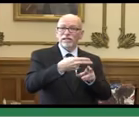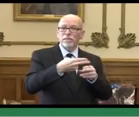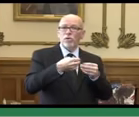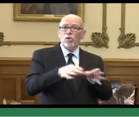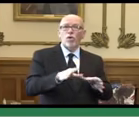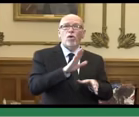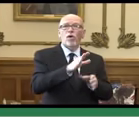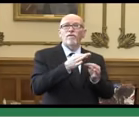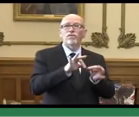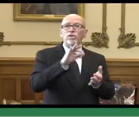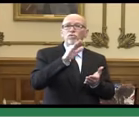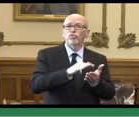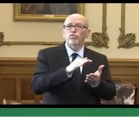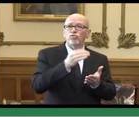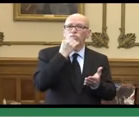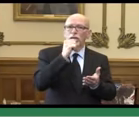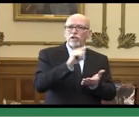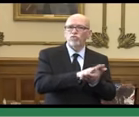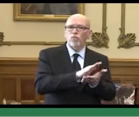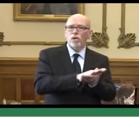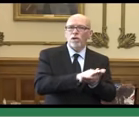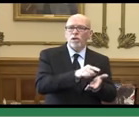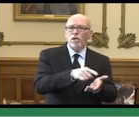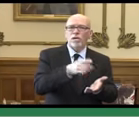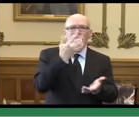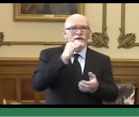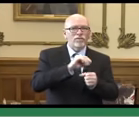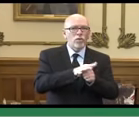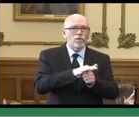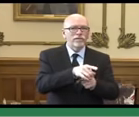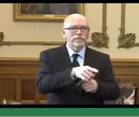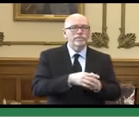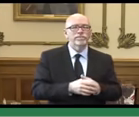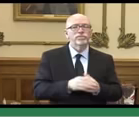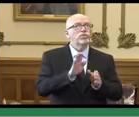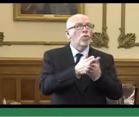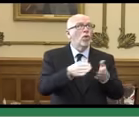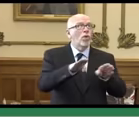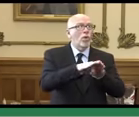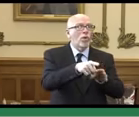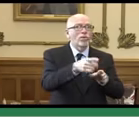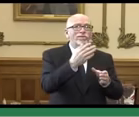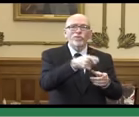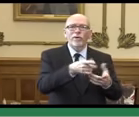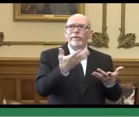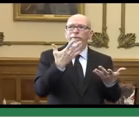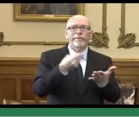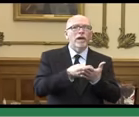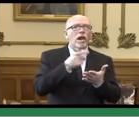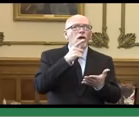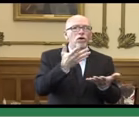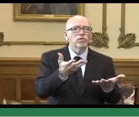to free or reduced price meals at school due to COVID-19 school closures. For households